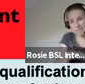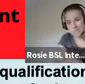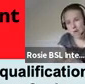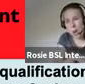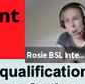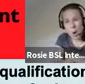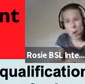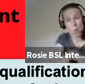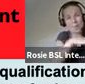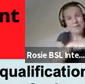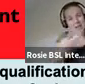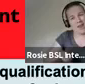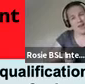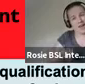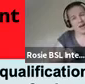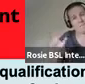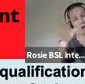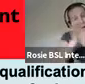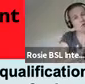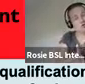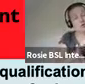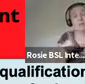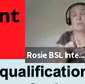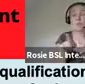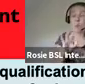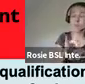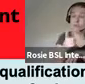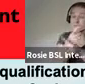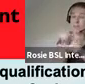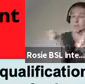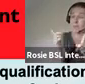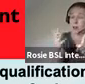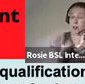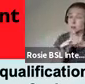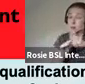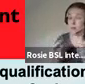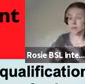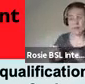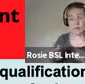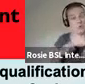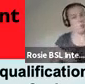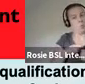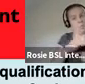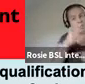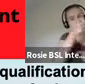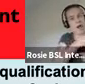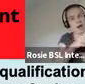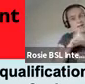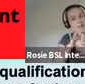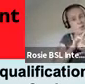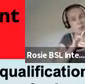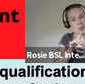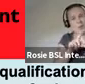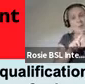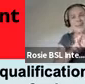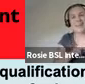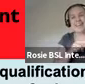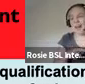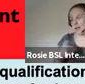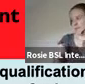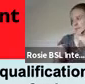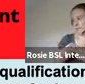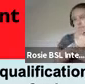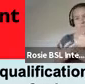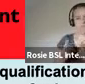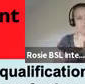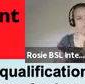but also for service professionals. We have been fortunate to work with EENET during the last